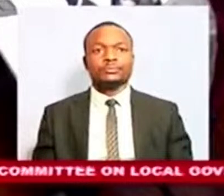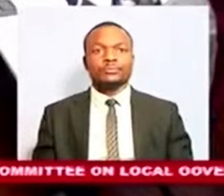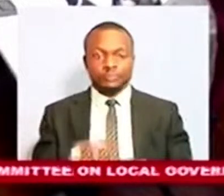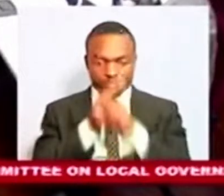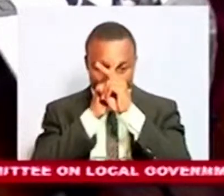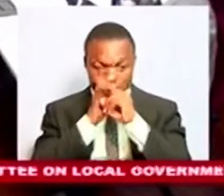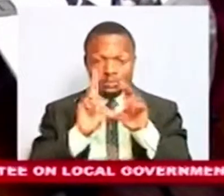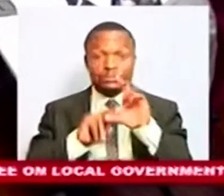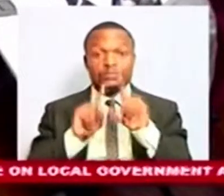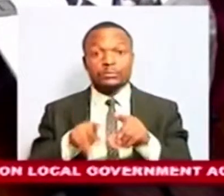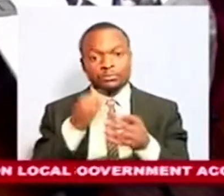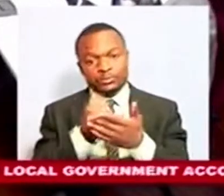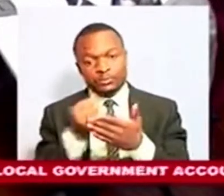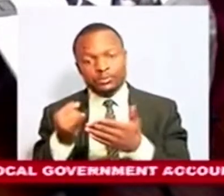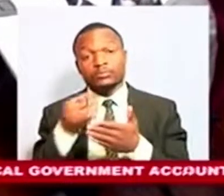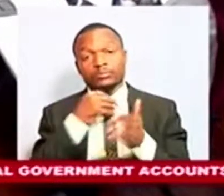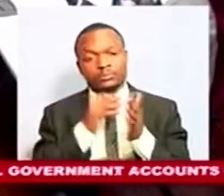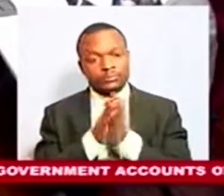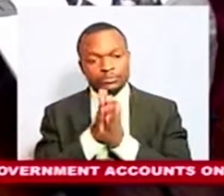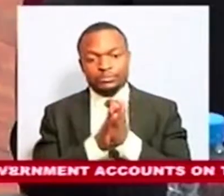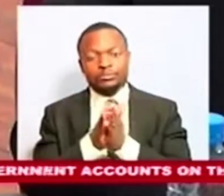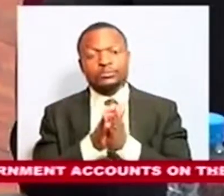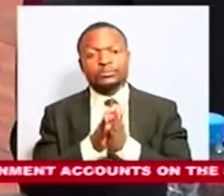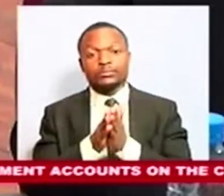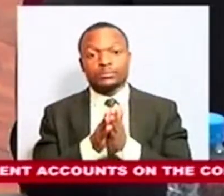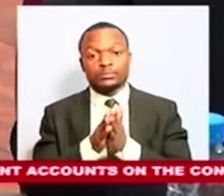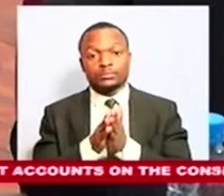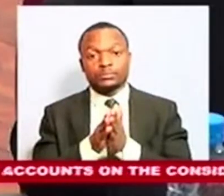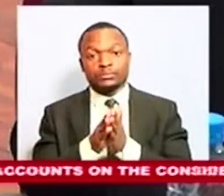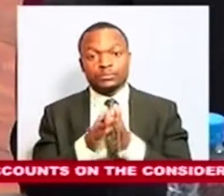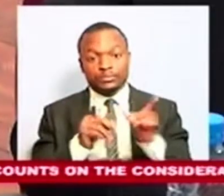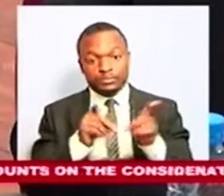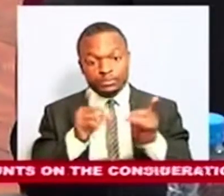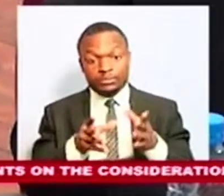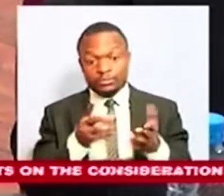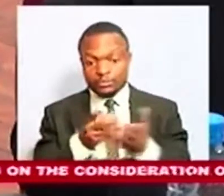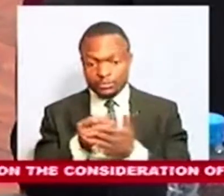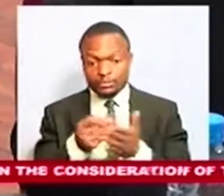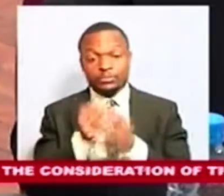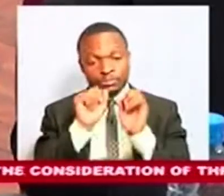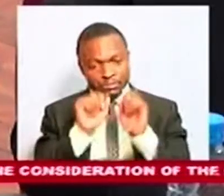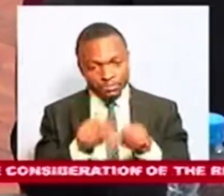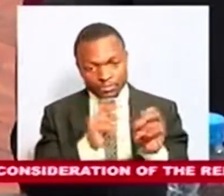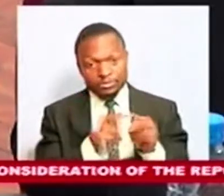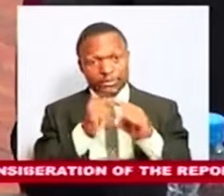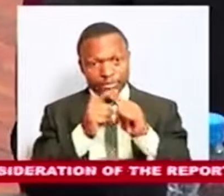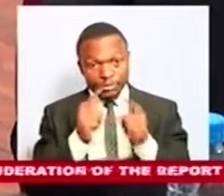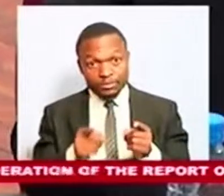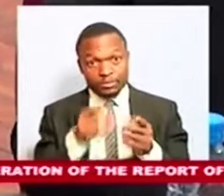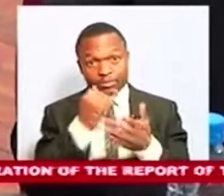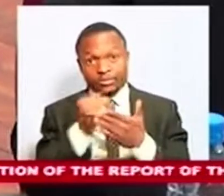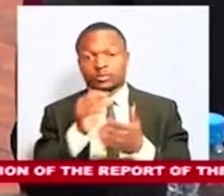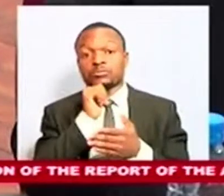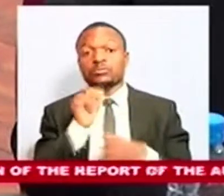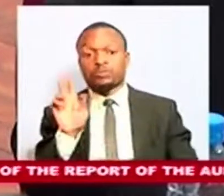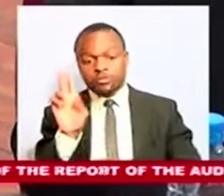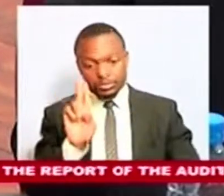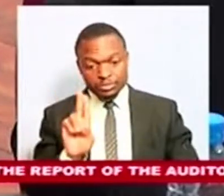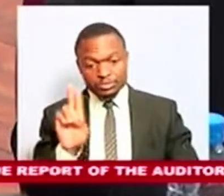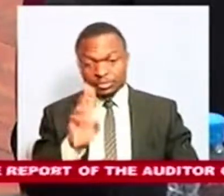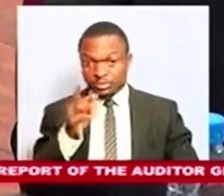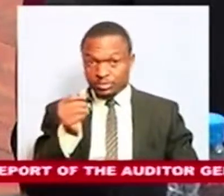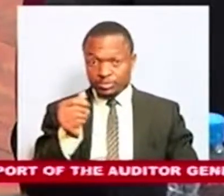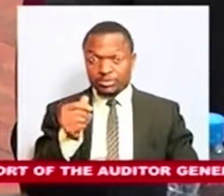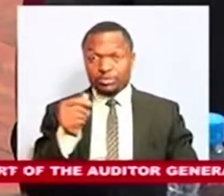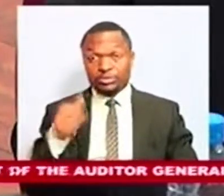Honorable Chair, the issue of the interest, I think, will be handled by our Director of Finance. But the issue on unspent fund, Honorable Chair, as